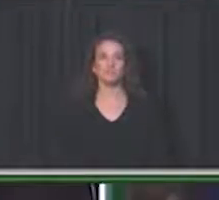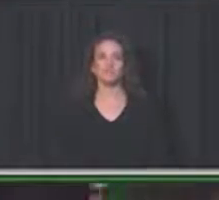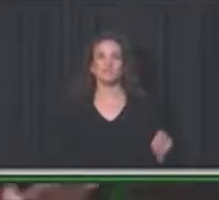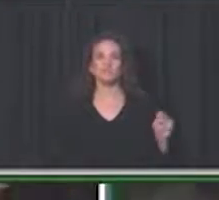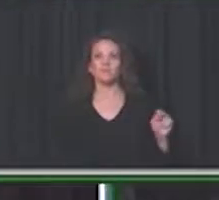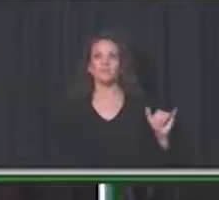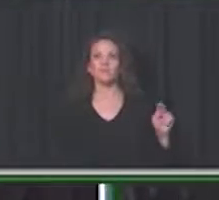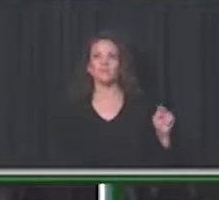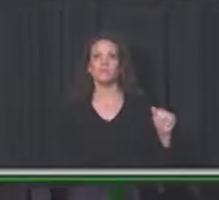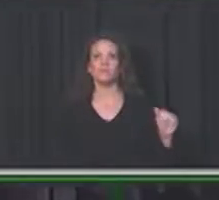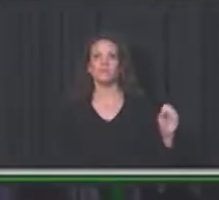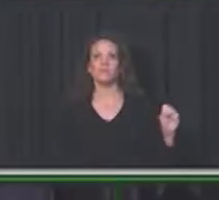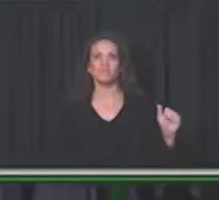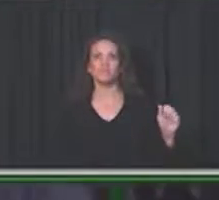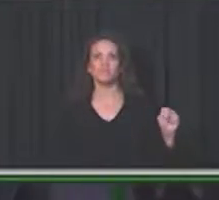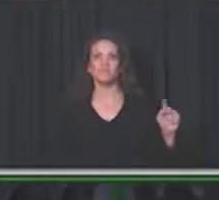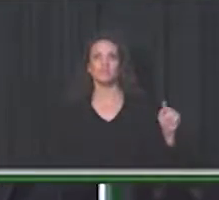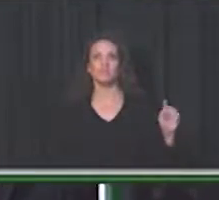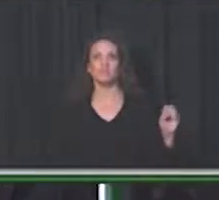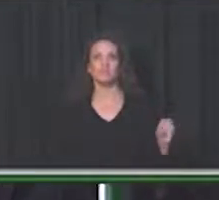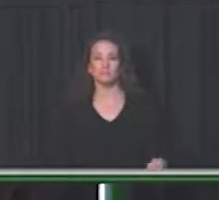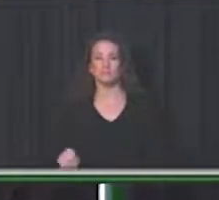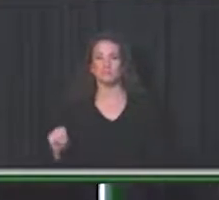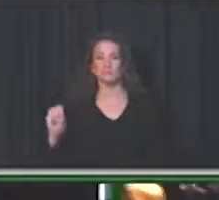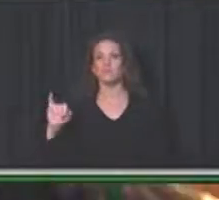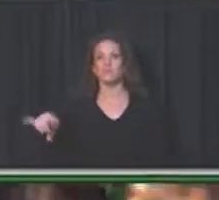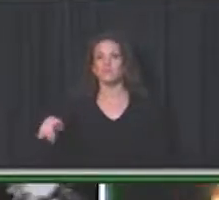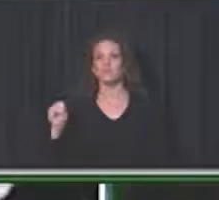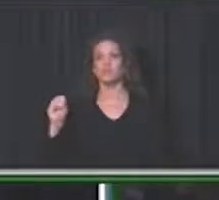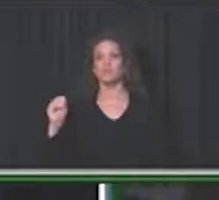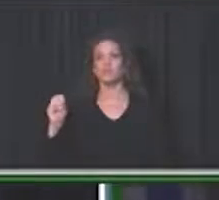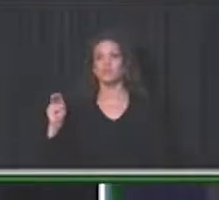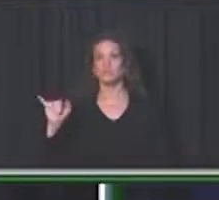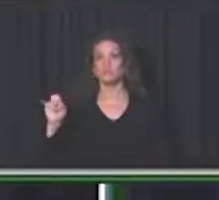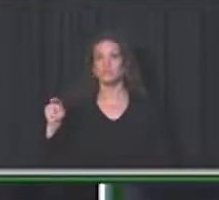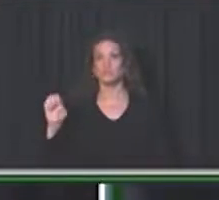Mina Santos. Jasmine Sandoval.